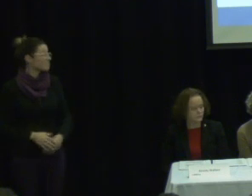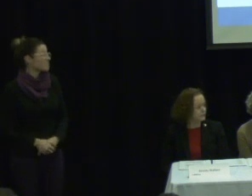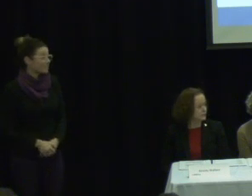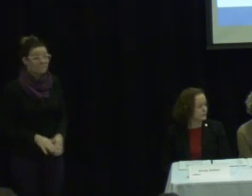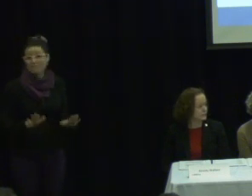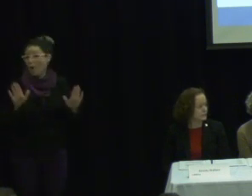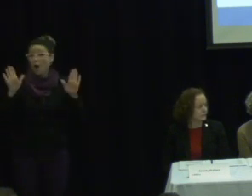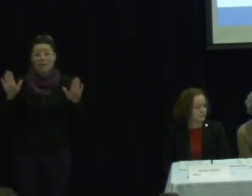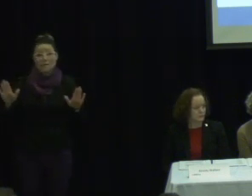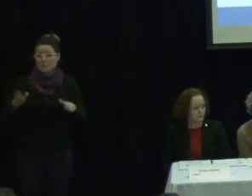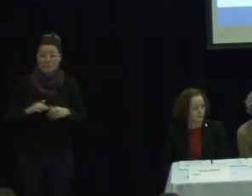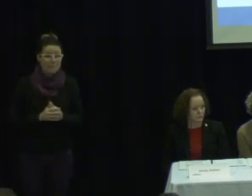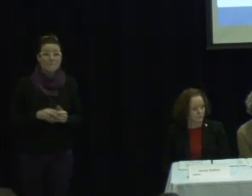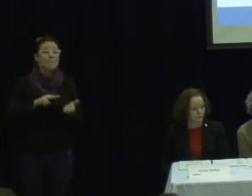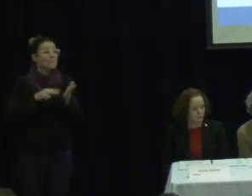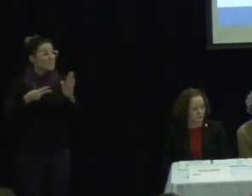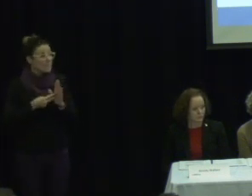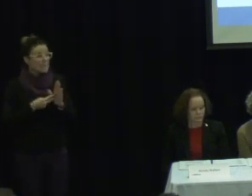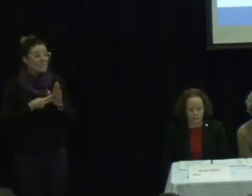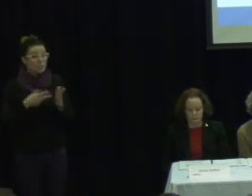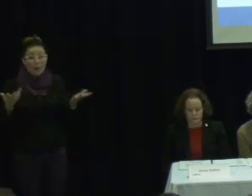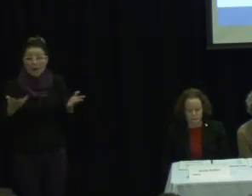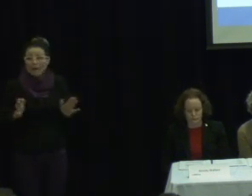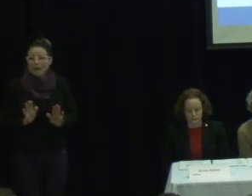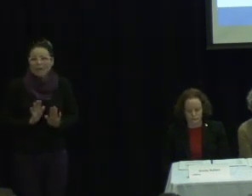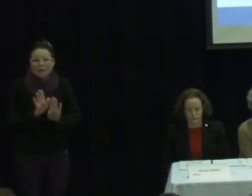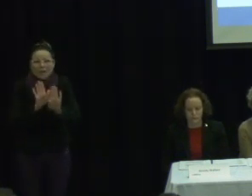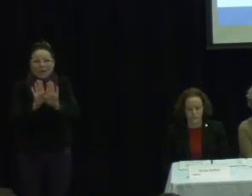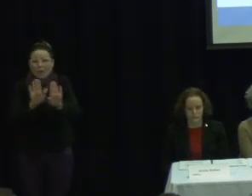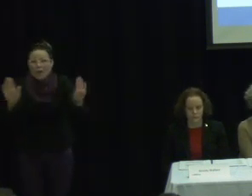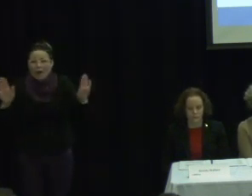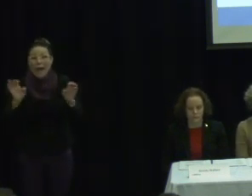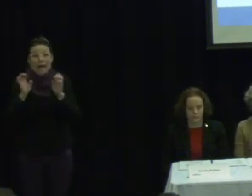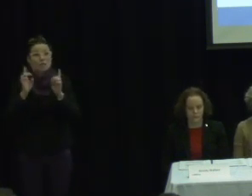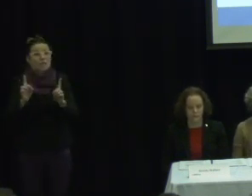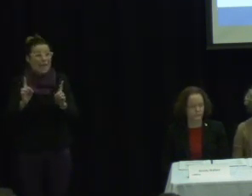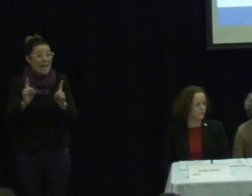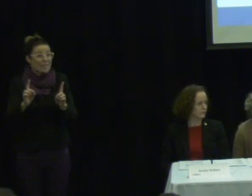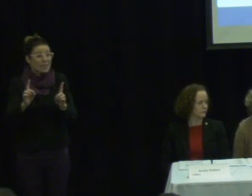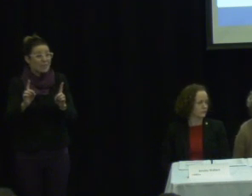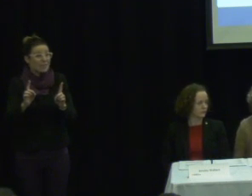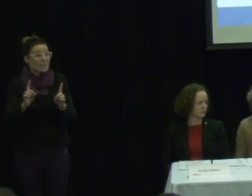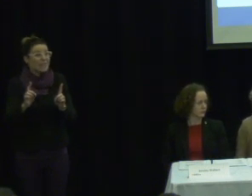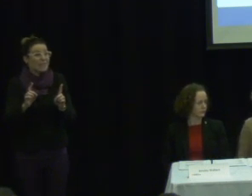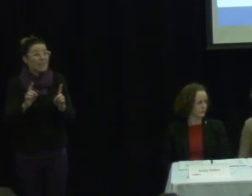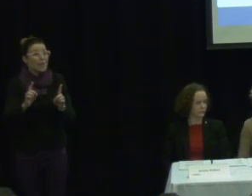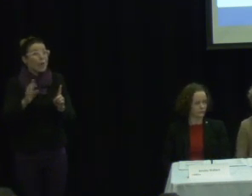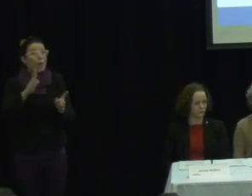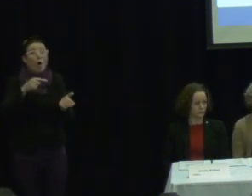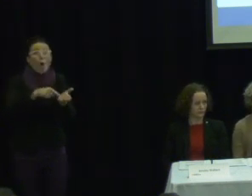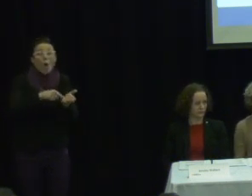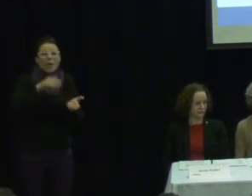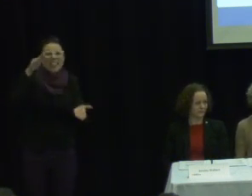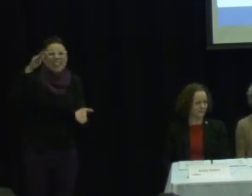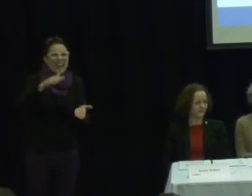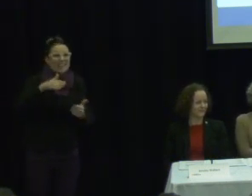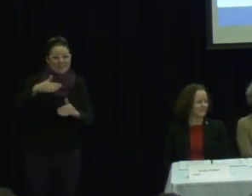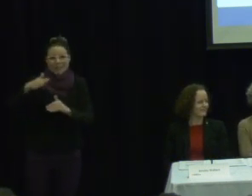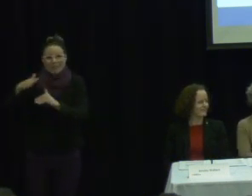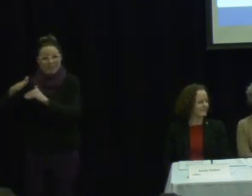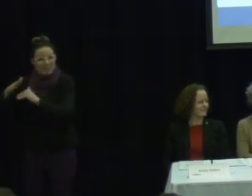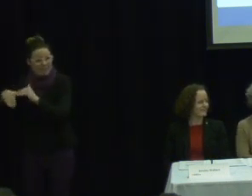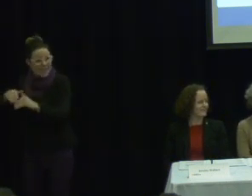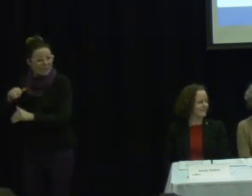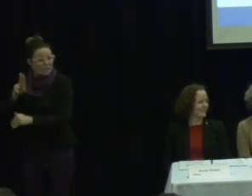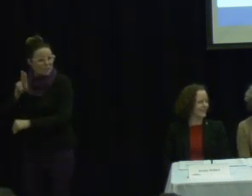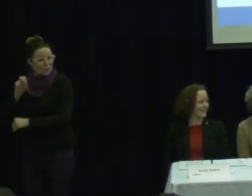What that means is your education will leave you less burdened than a used Toyota. And that's a good piece of news, right?